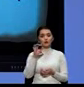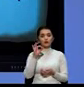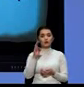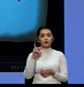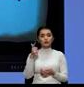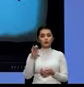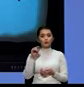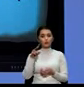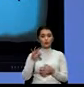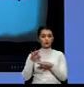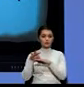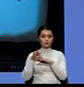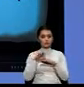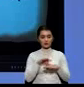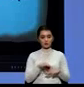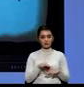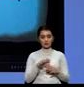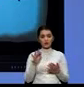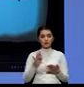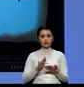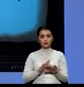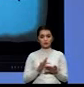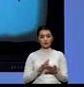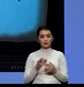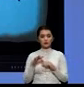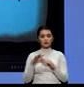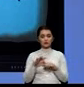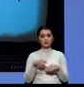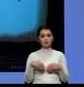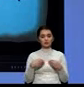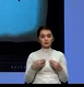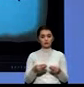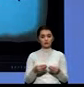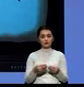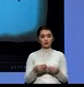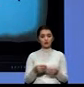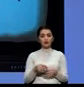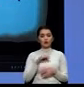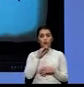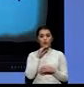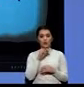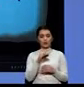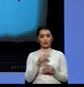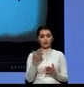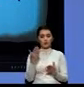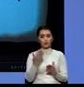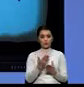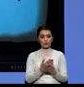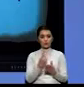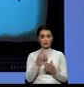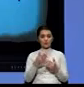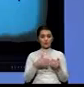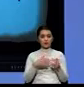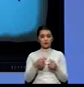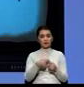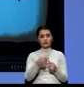g'ulomni chaqirtirdi. U xo'jasining daftarini keltirib berdi. Olim uning orasidan